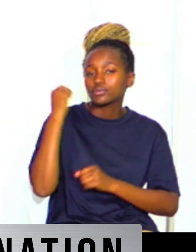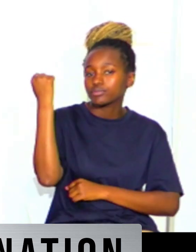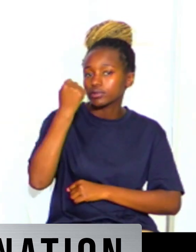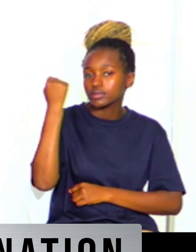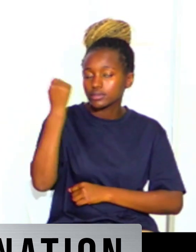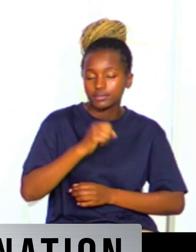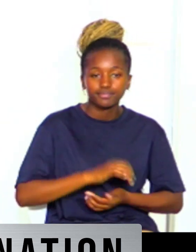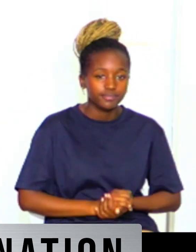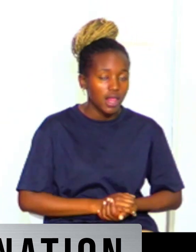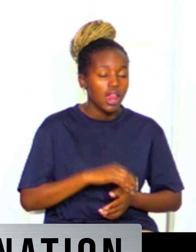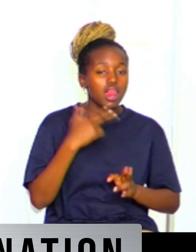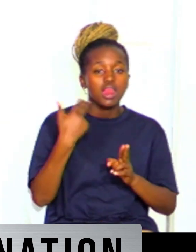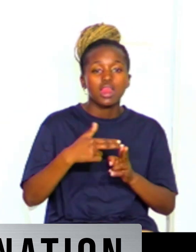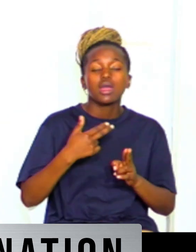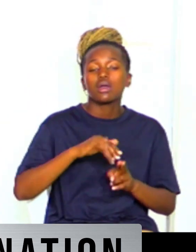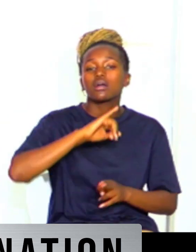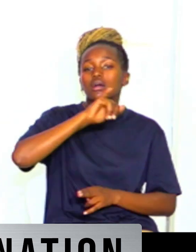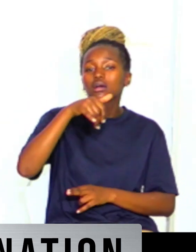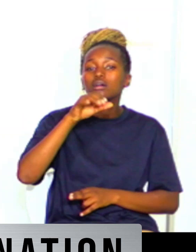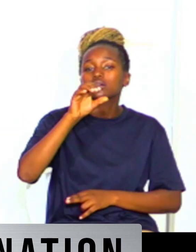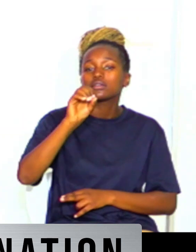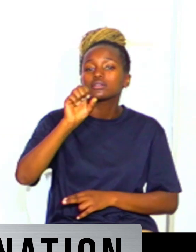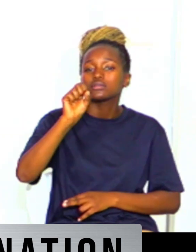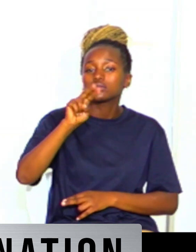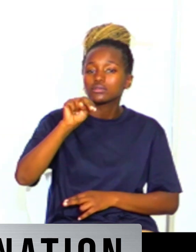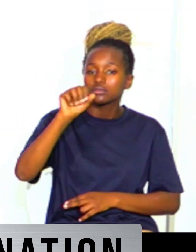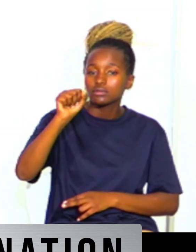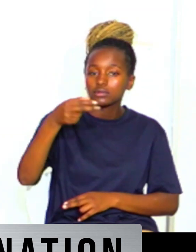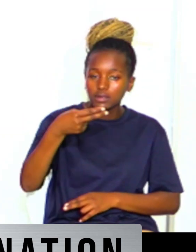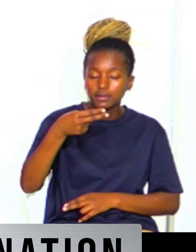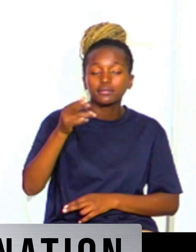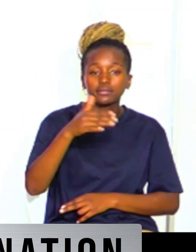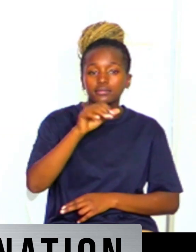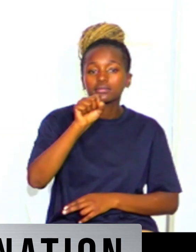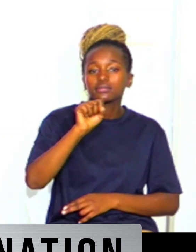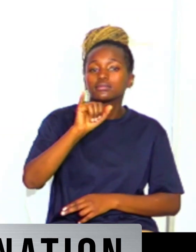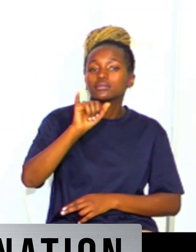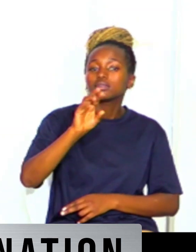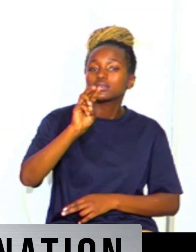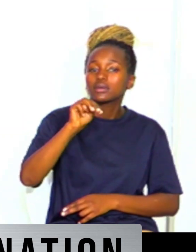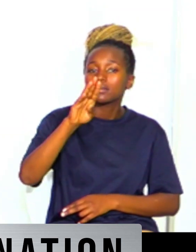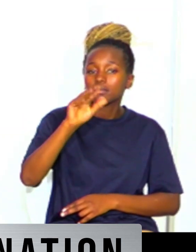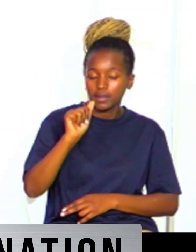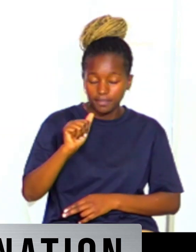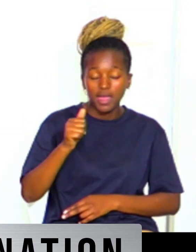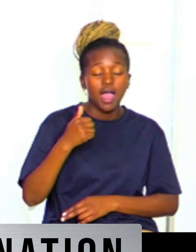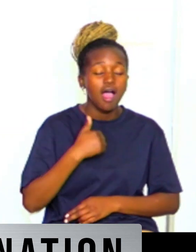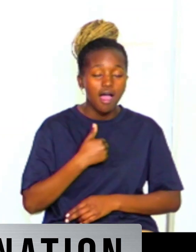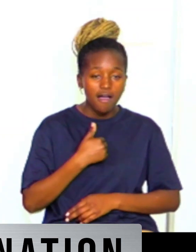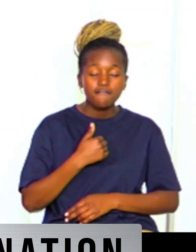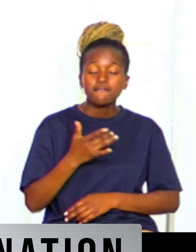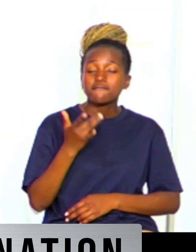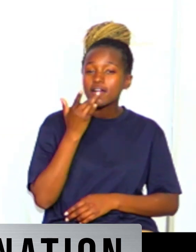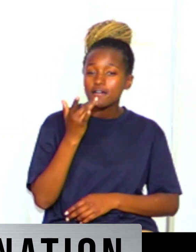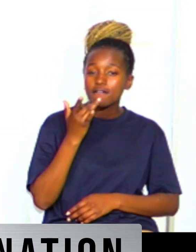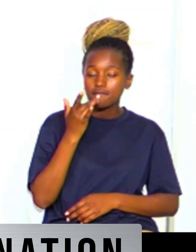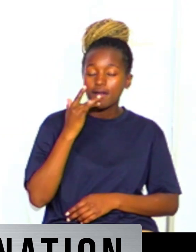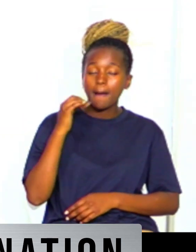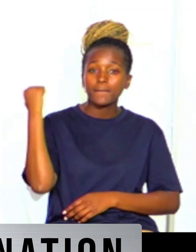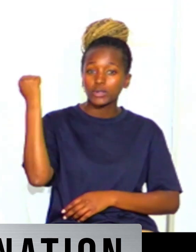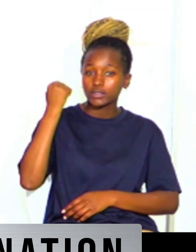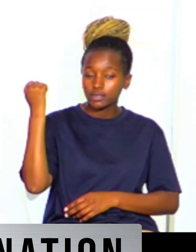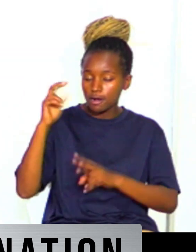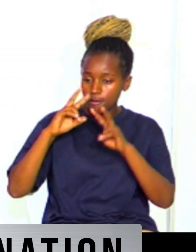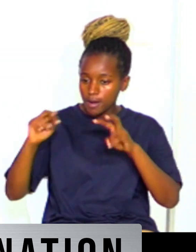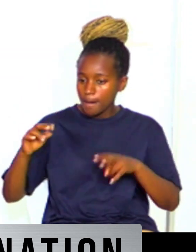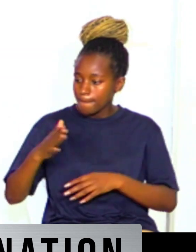is Jonah Simba. Niko na my favorite, or is it your favorite political analyst? Thank you so much, Jonah, for having